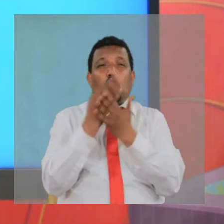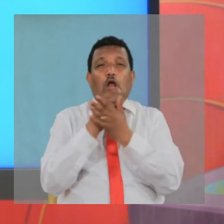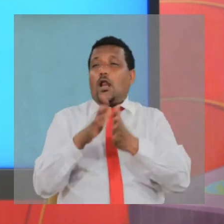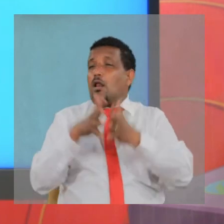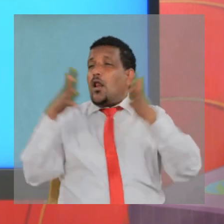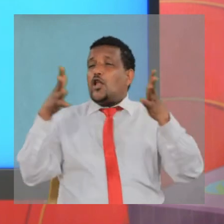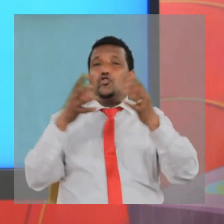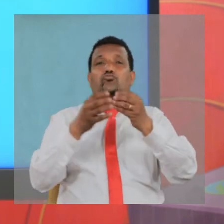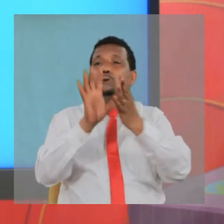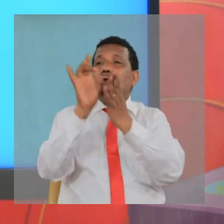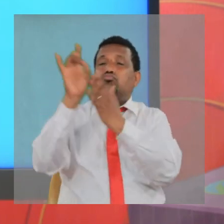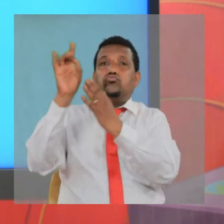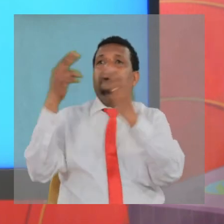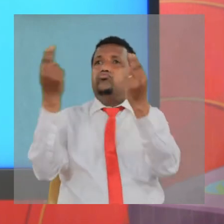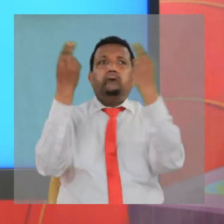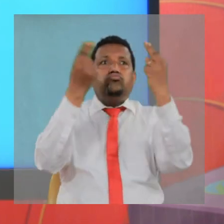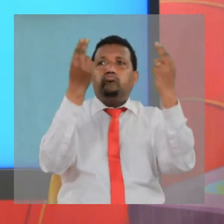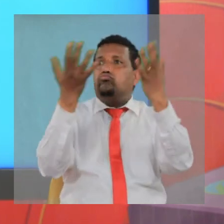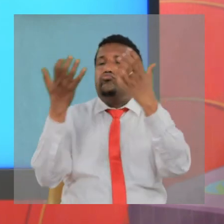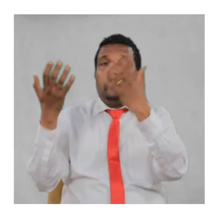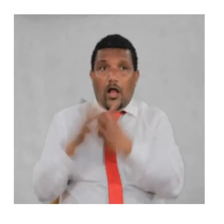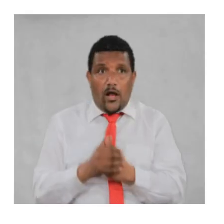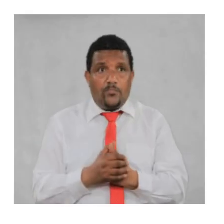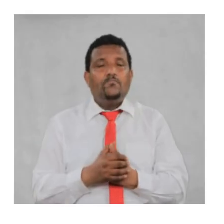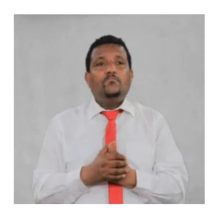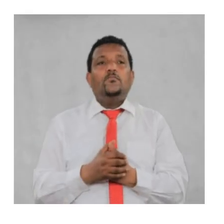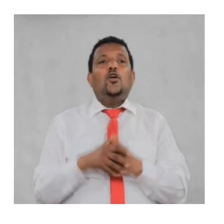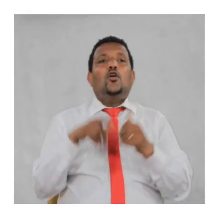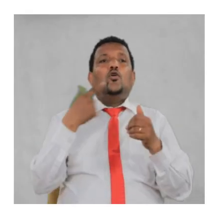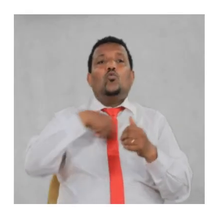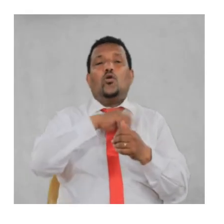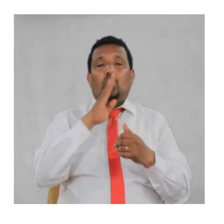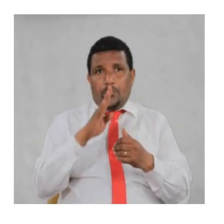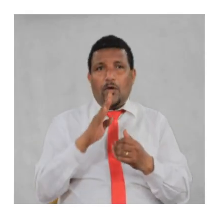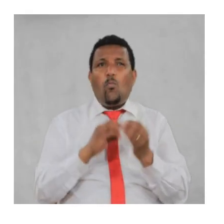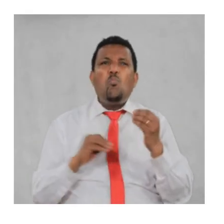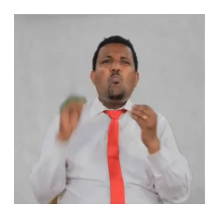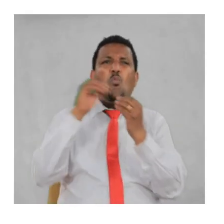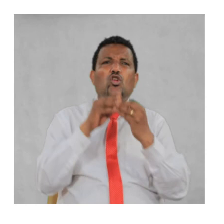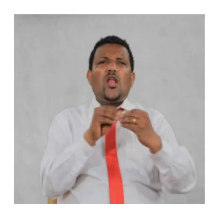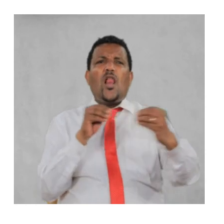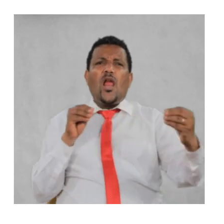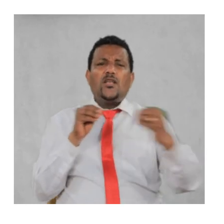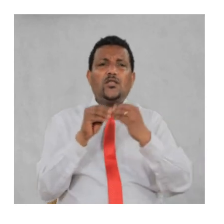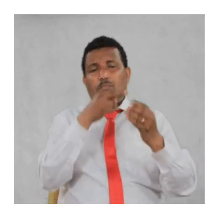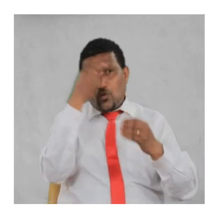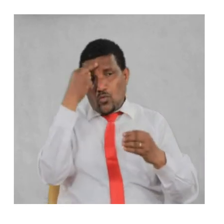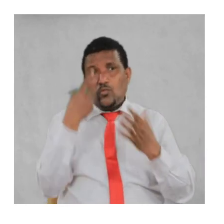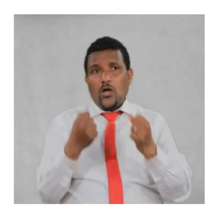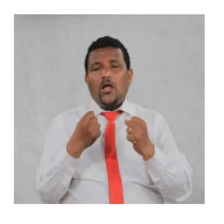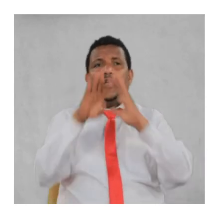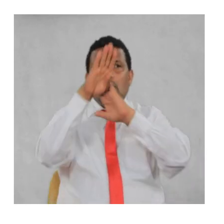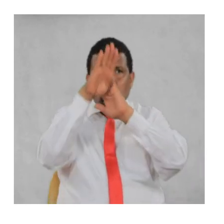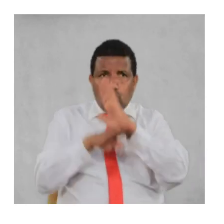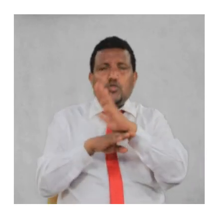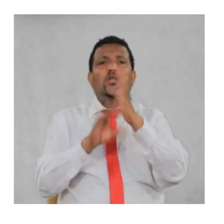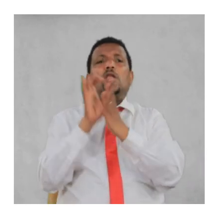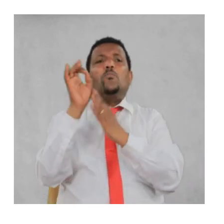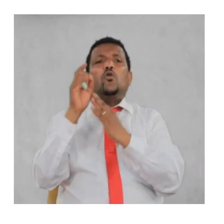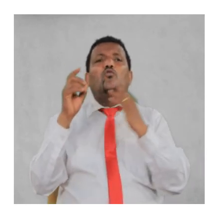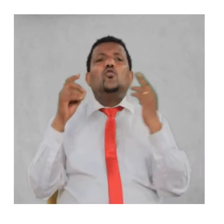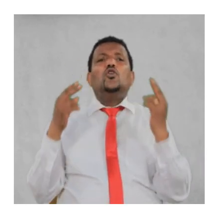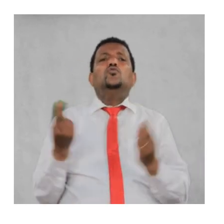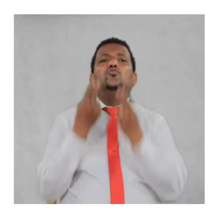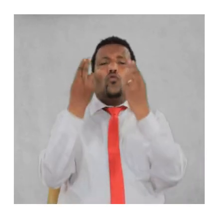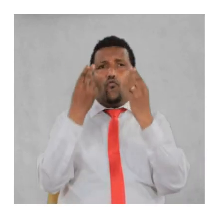large number of uses, then we will be more elastic because we can reduce the number of use of a